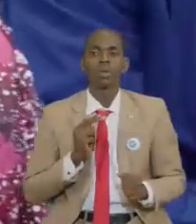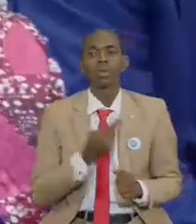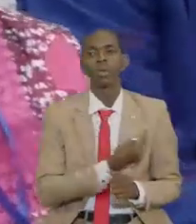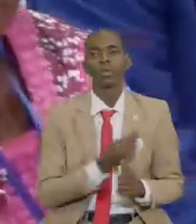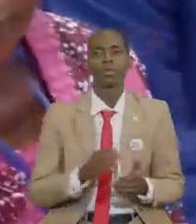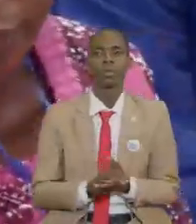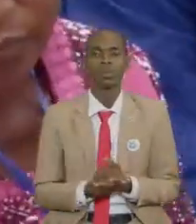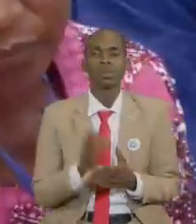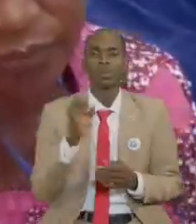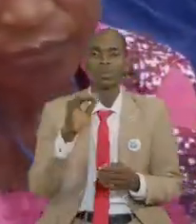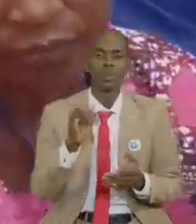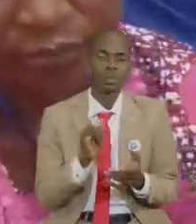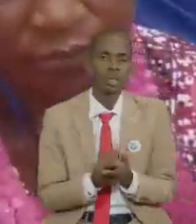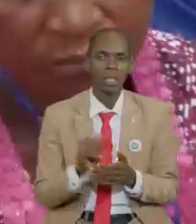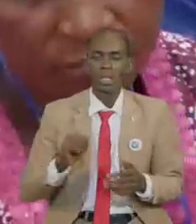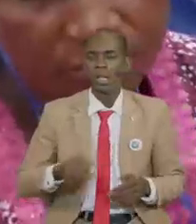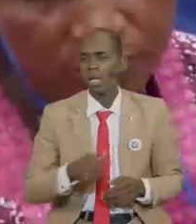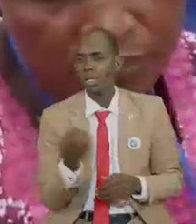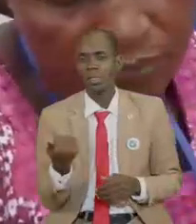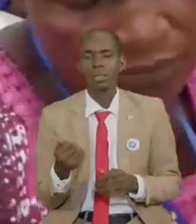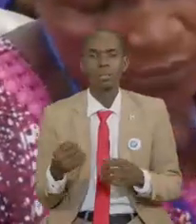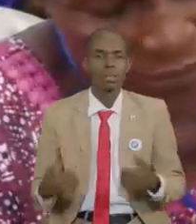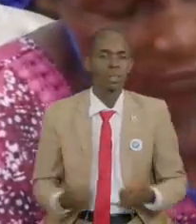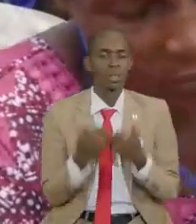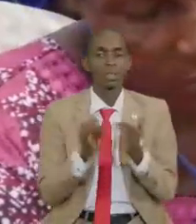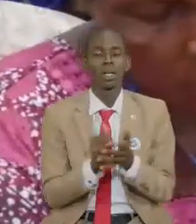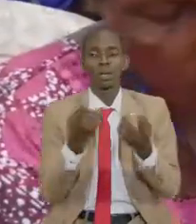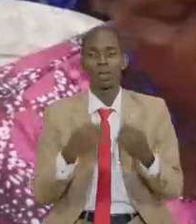so that any challenge that comes where you go,